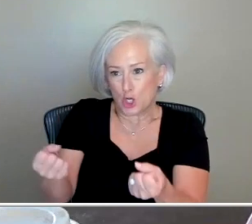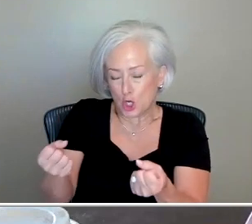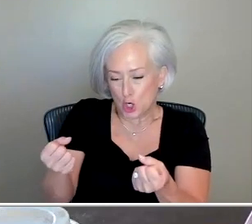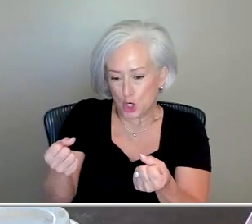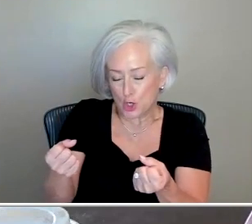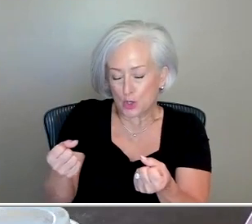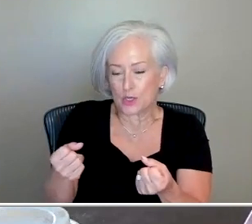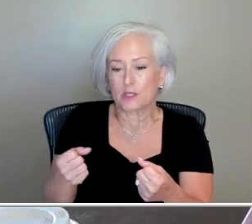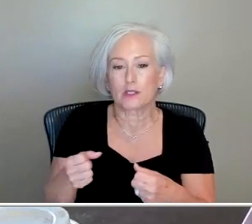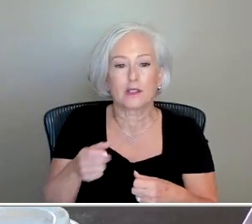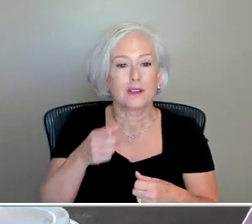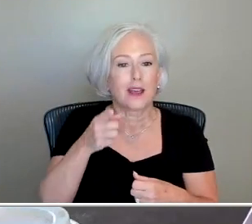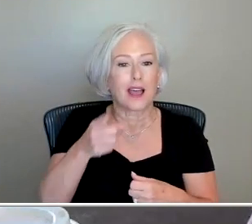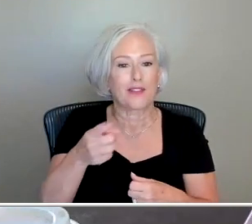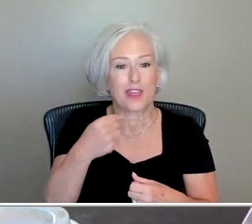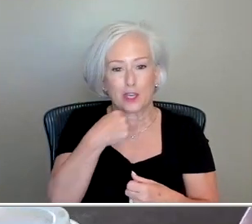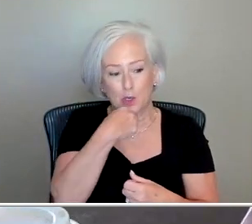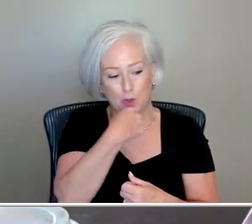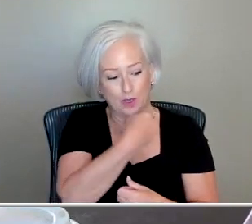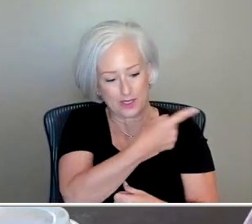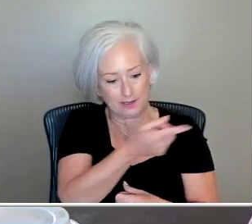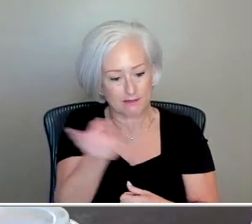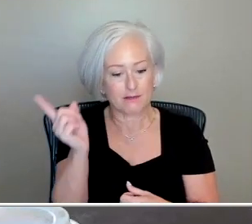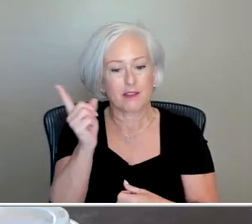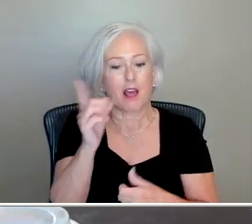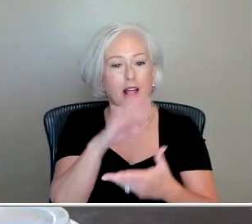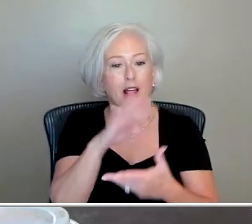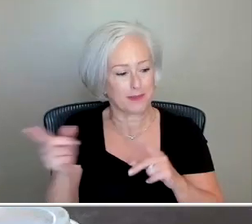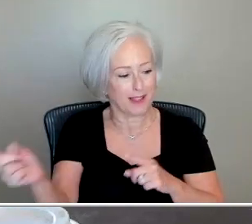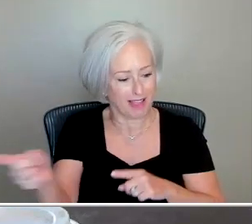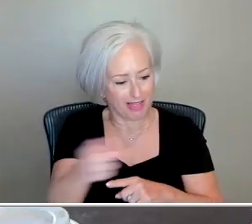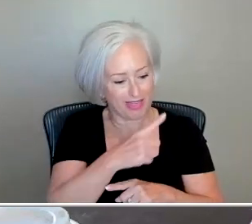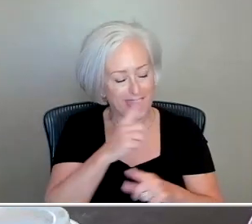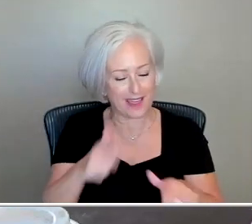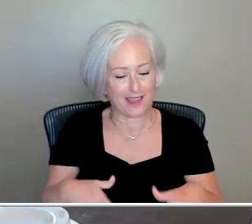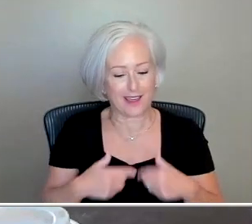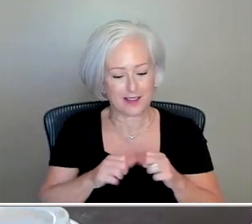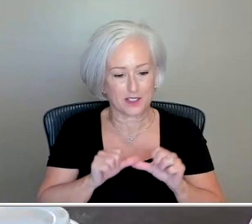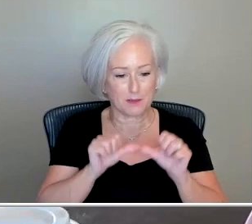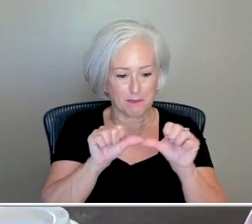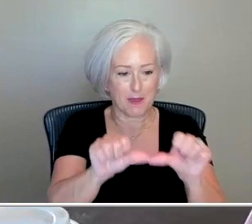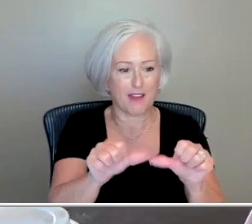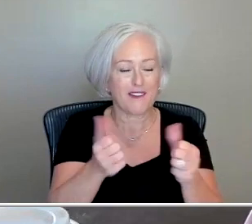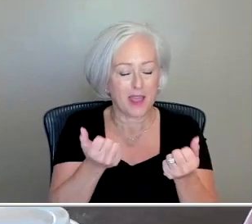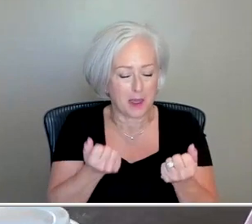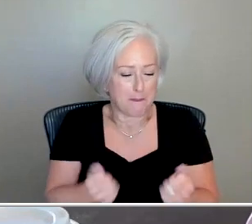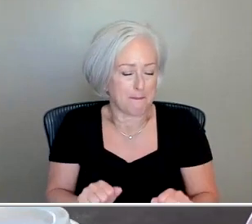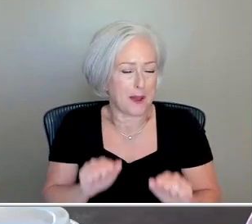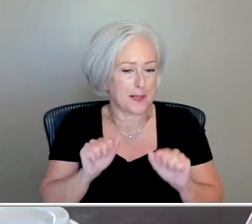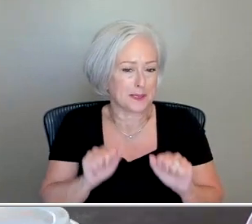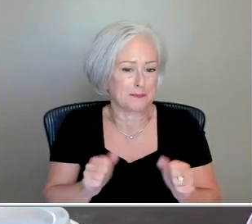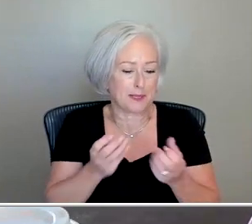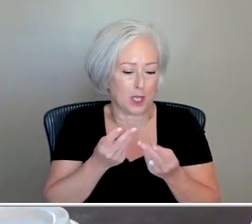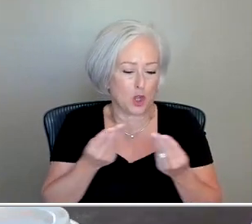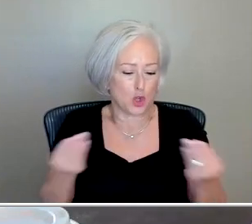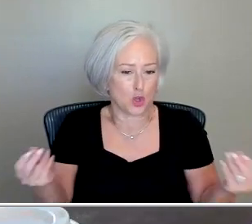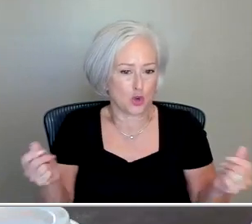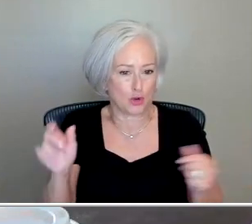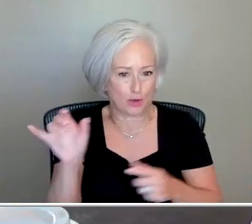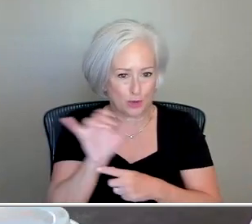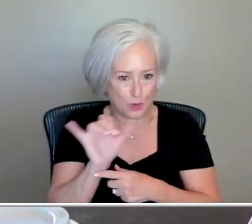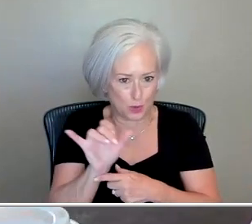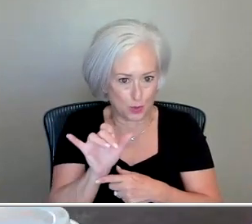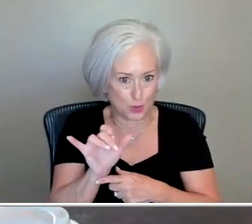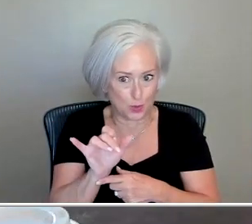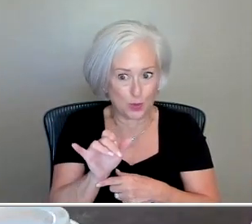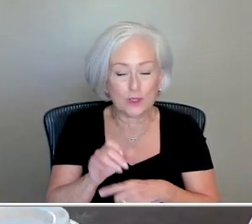to inspire others so then they can be survivors and possibly be cured as well. So as scared as I was, Alexis